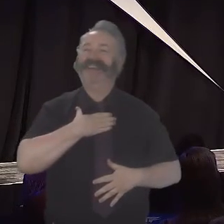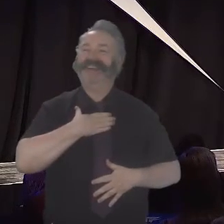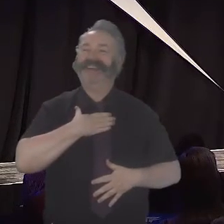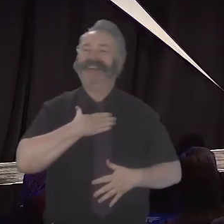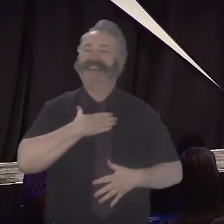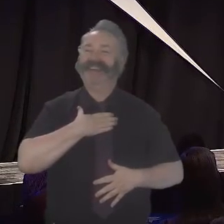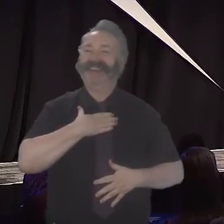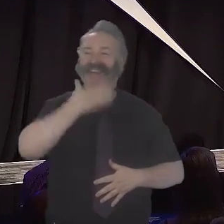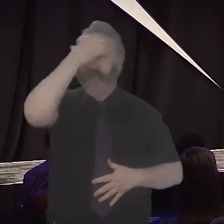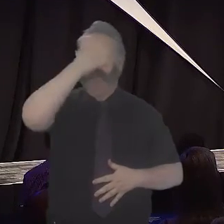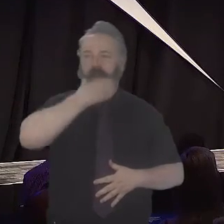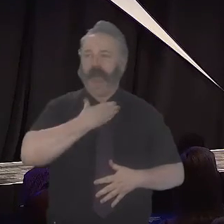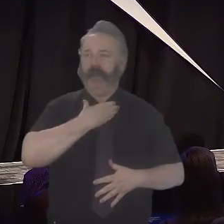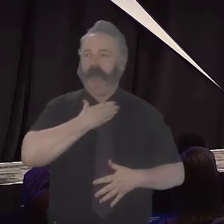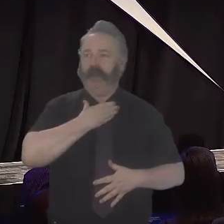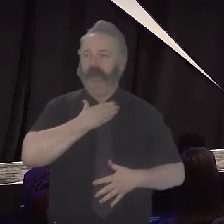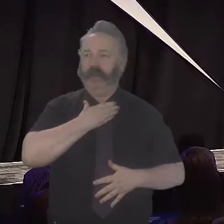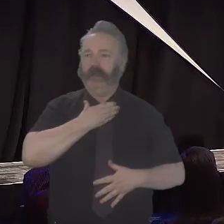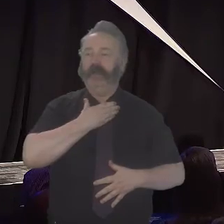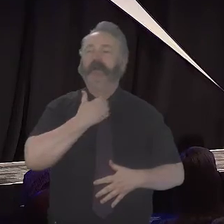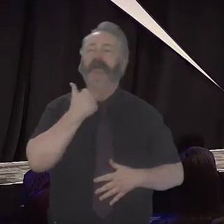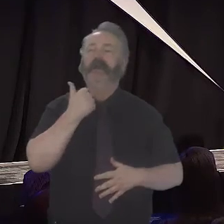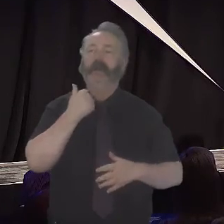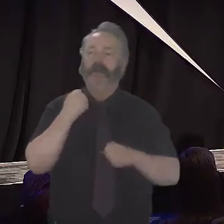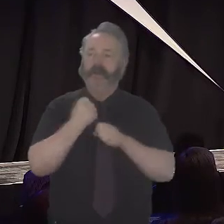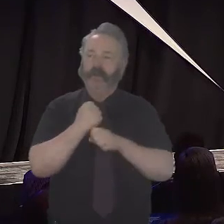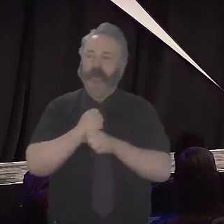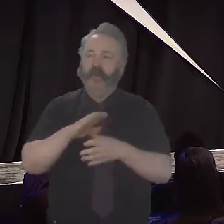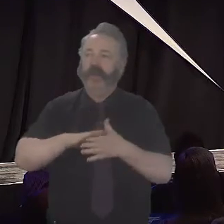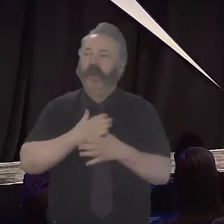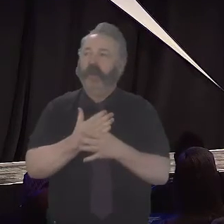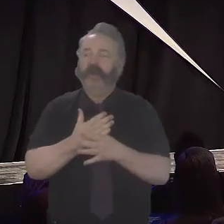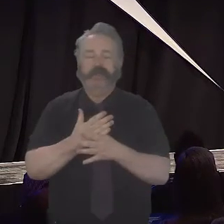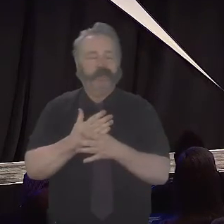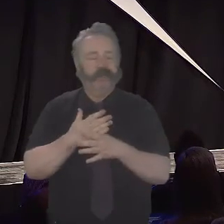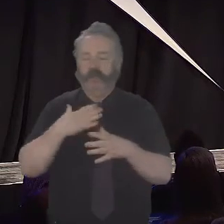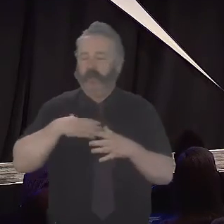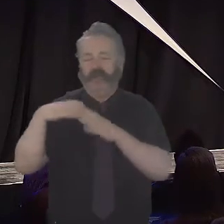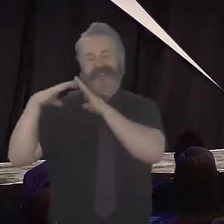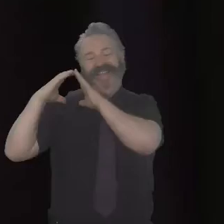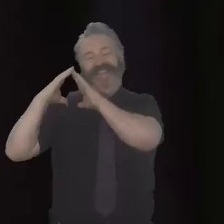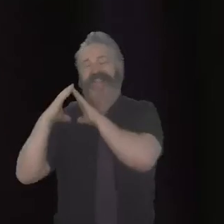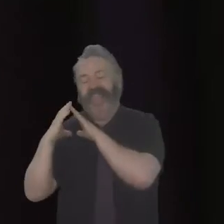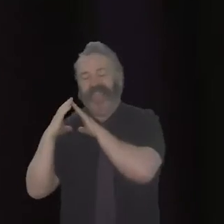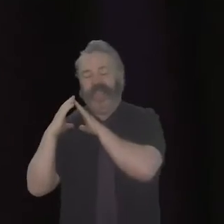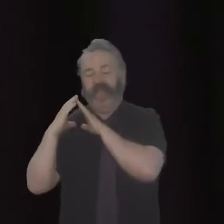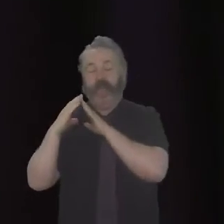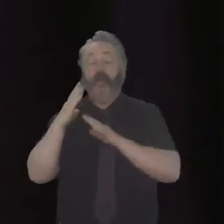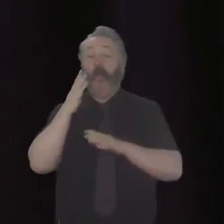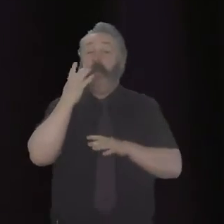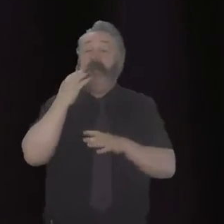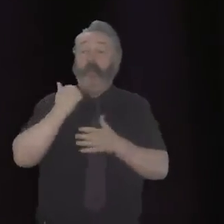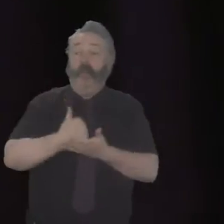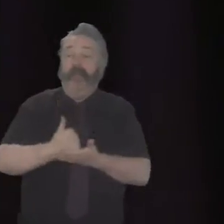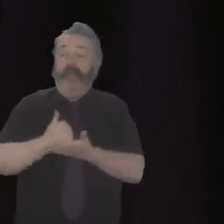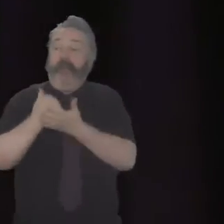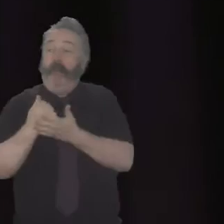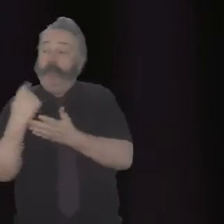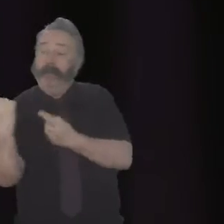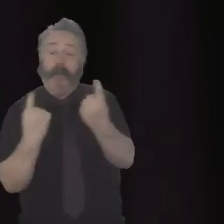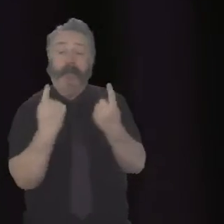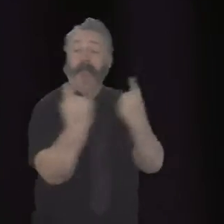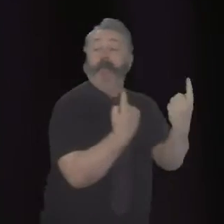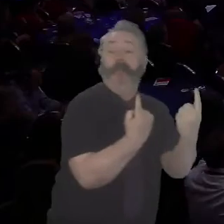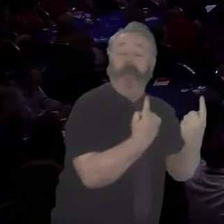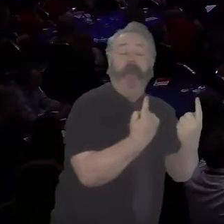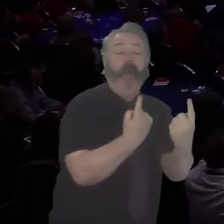that's what's important isn't it we do it because we don't want to be a burden when we help people we derive pleasure from